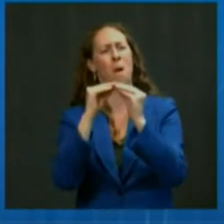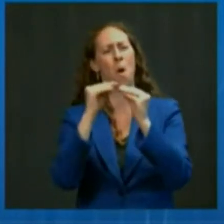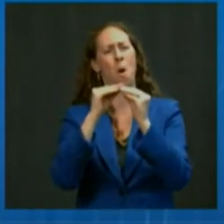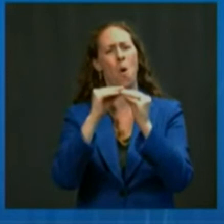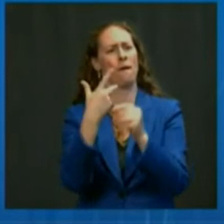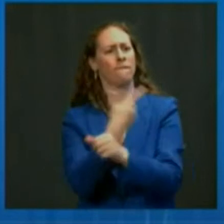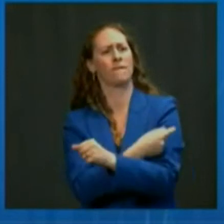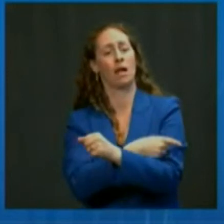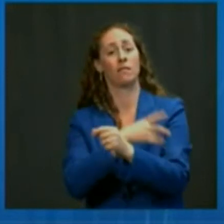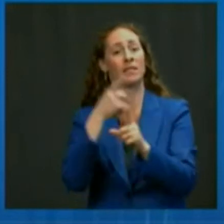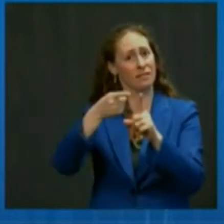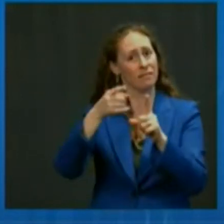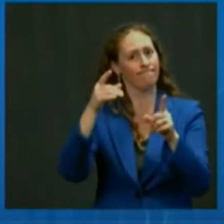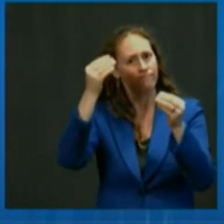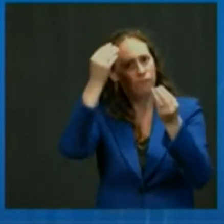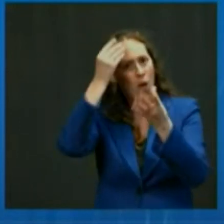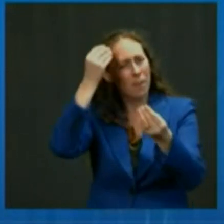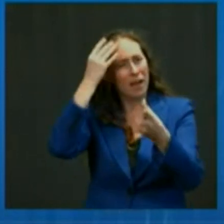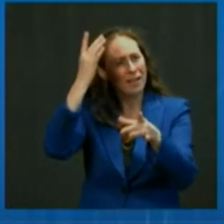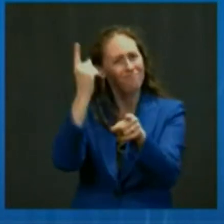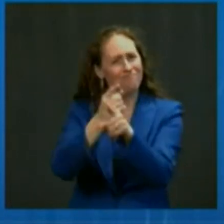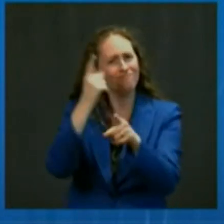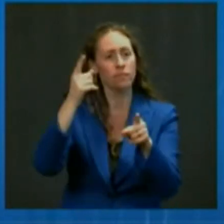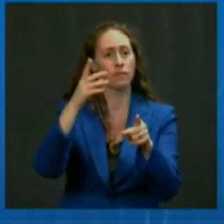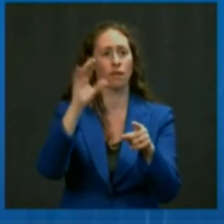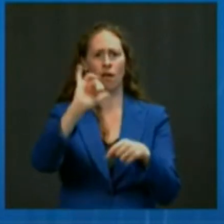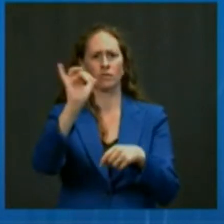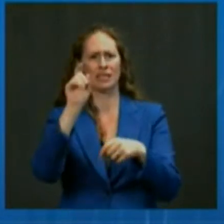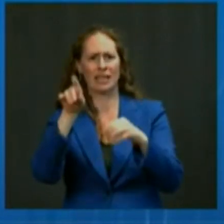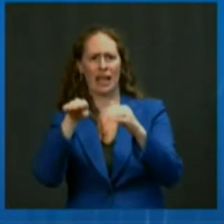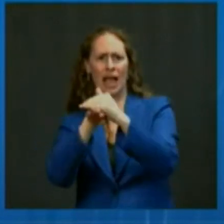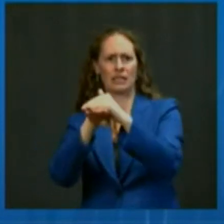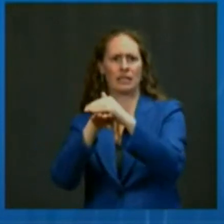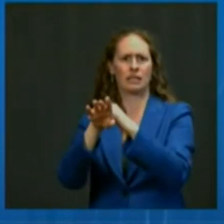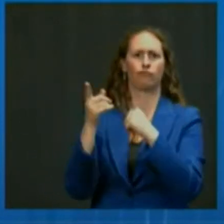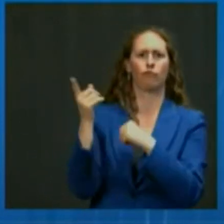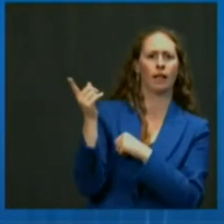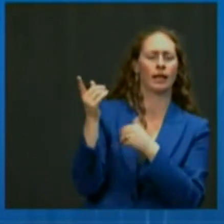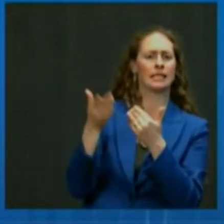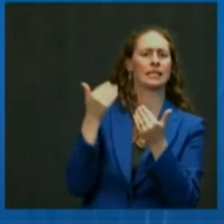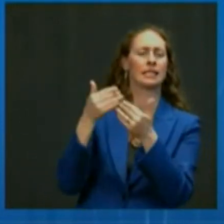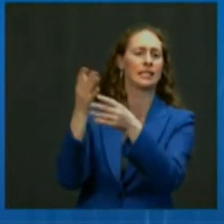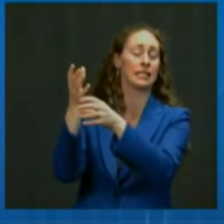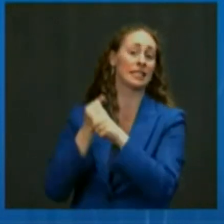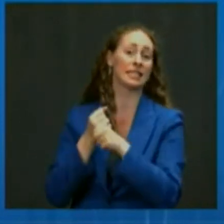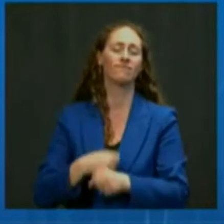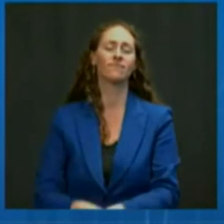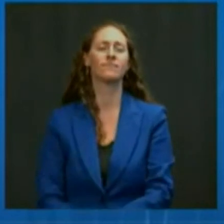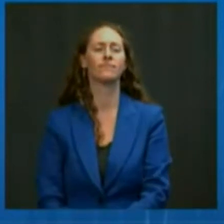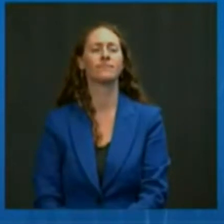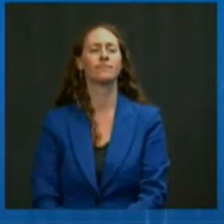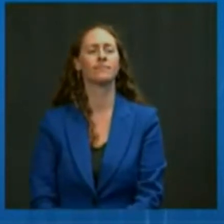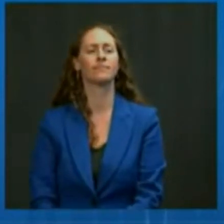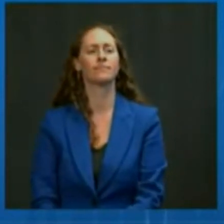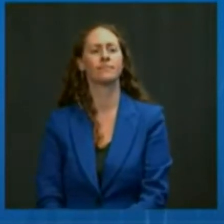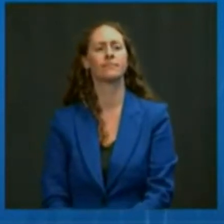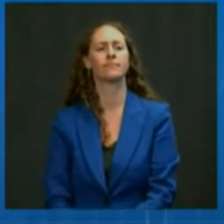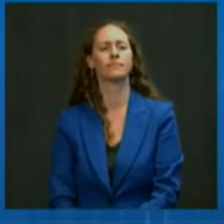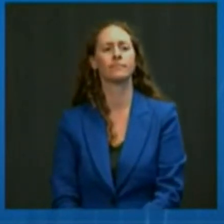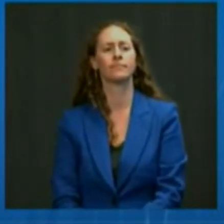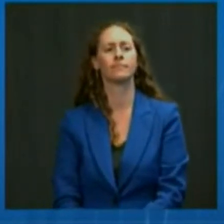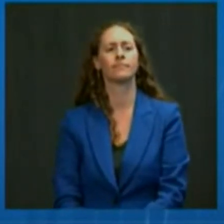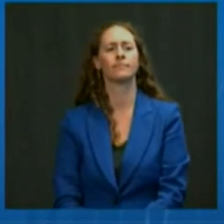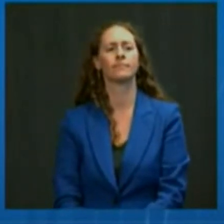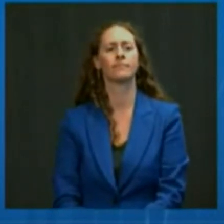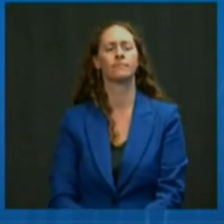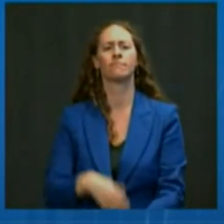vaccines and access to vaccinations. We will also continue to expand our efforts to increase the supply of